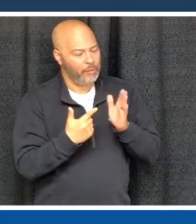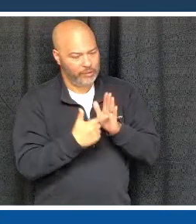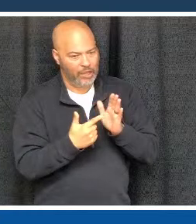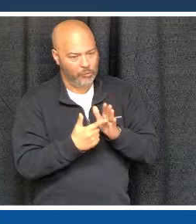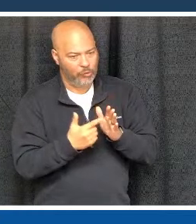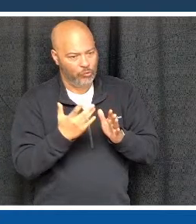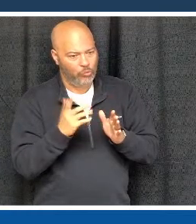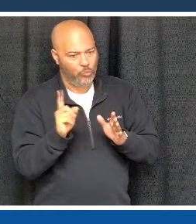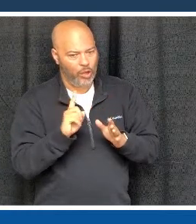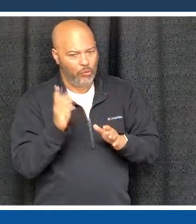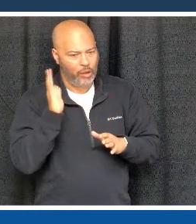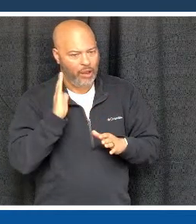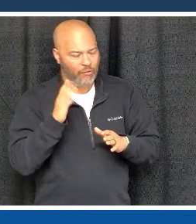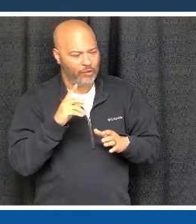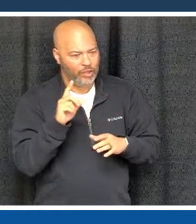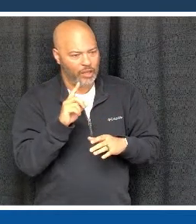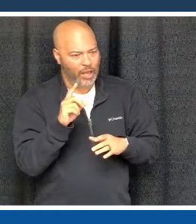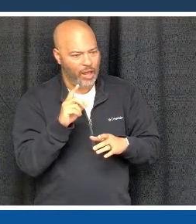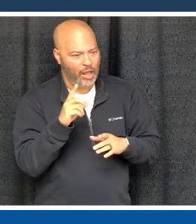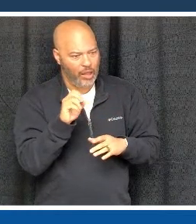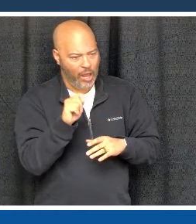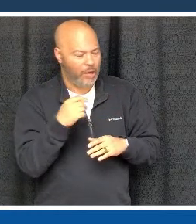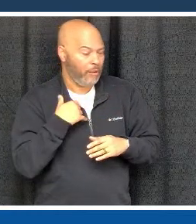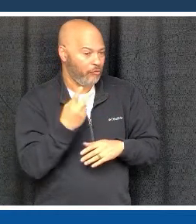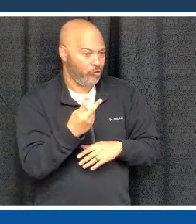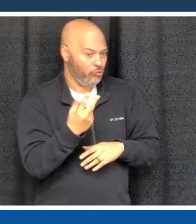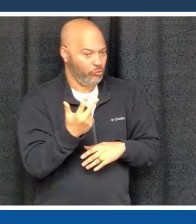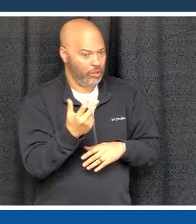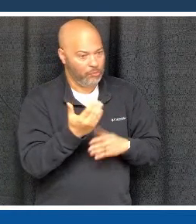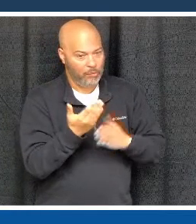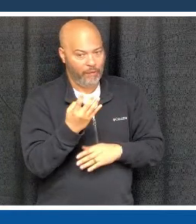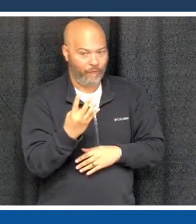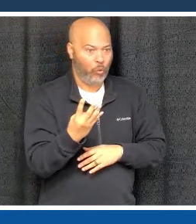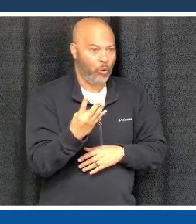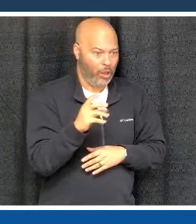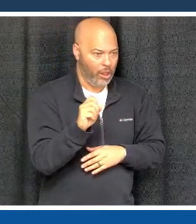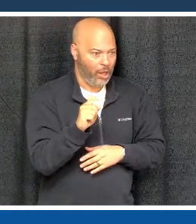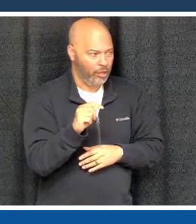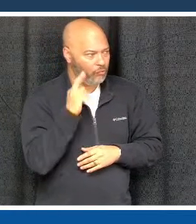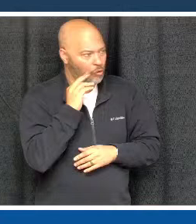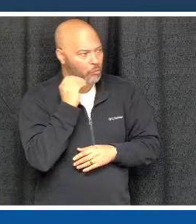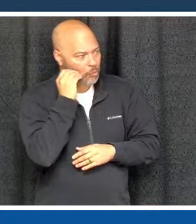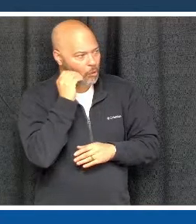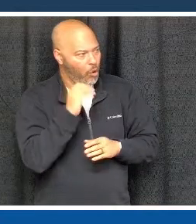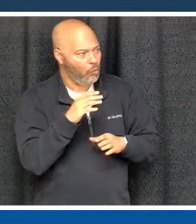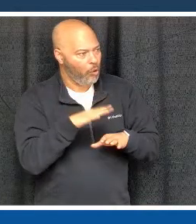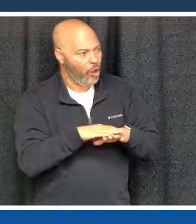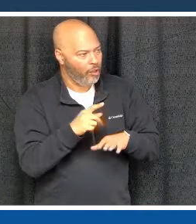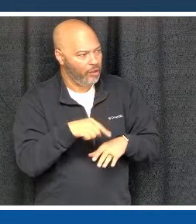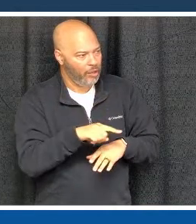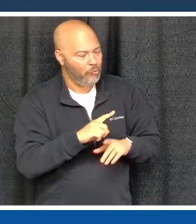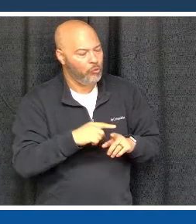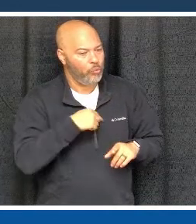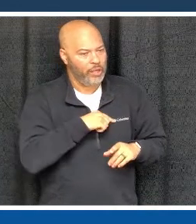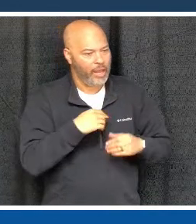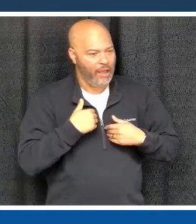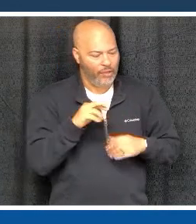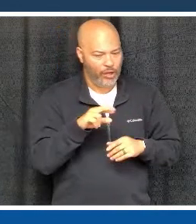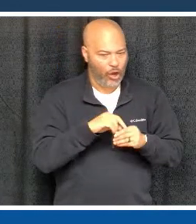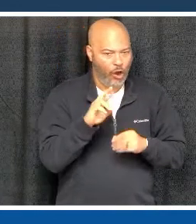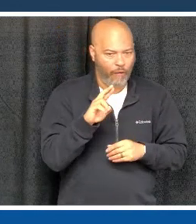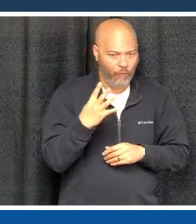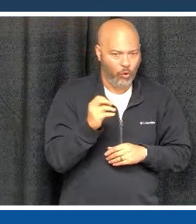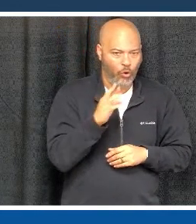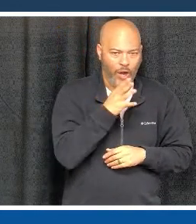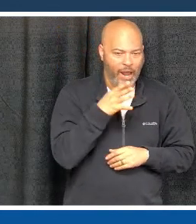there's existing lots that have 2, 3, maybe 4 lots or mobile homes on them. But we have that in R4 or